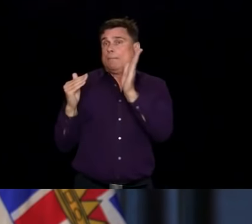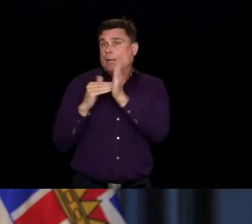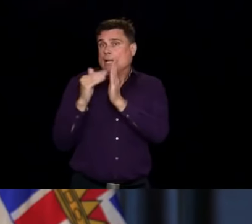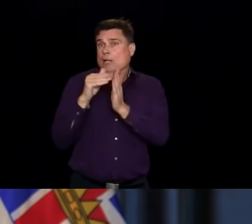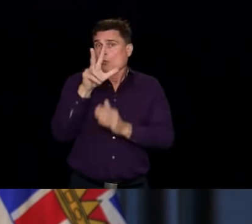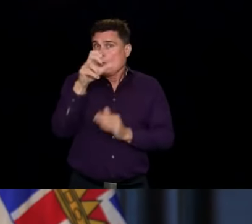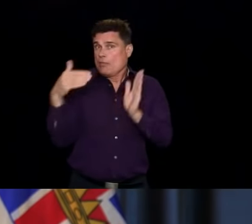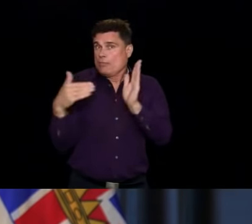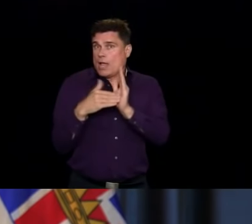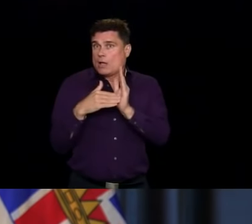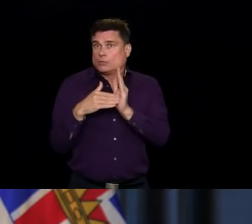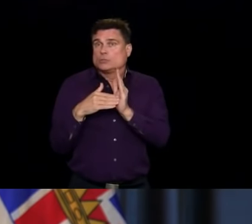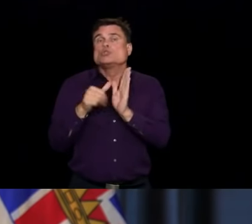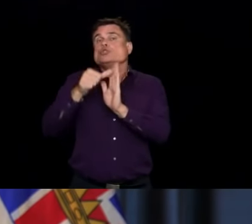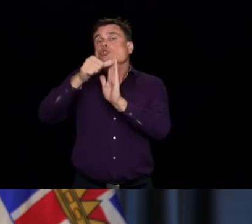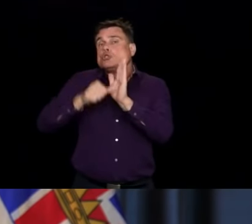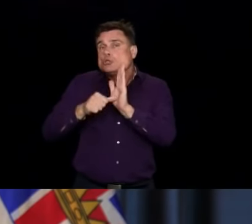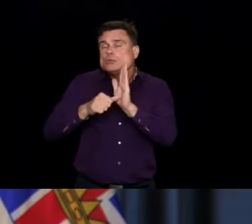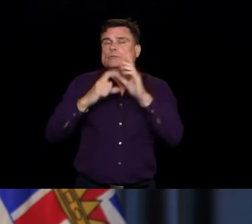22,300,000 surgical or procedure masks,